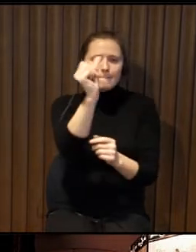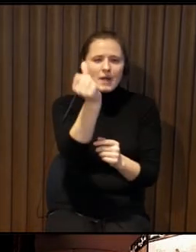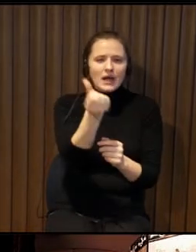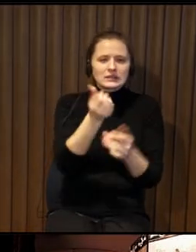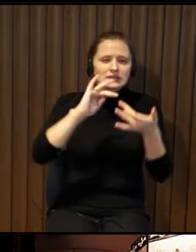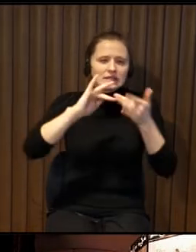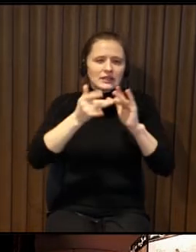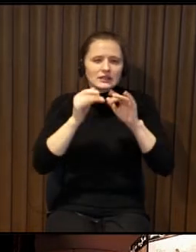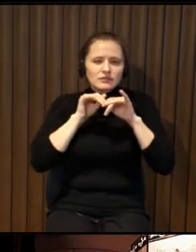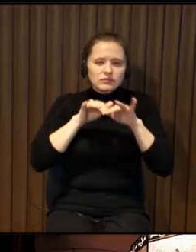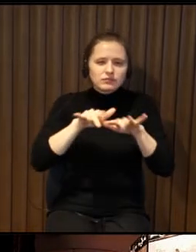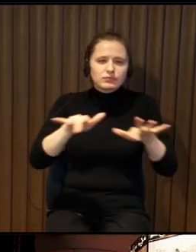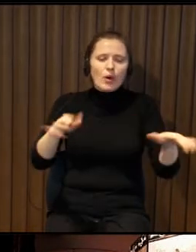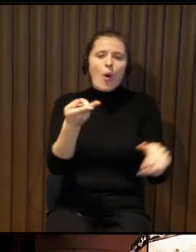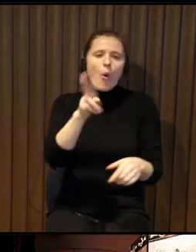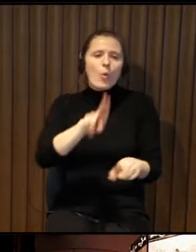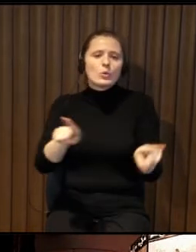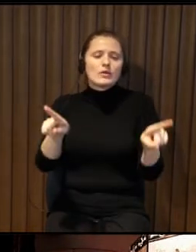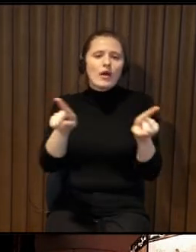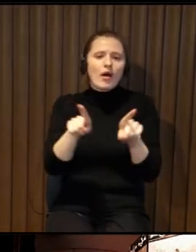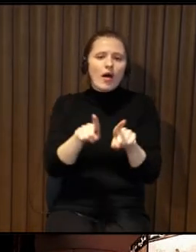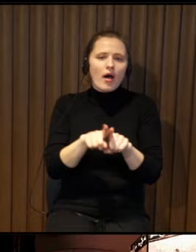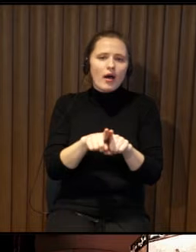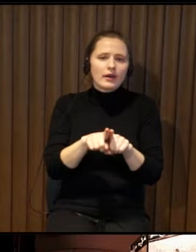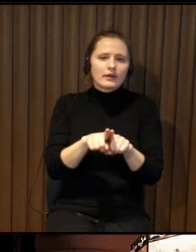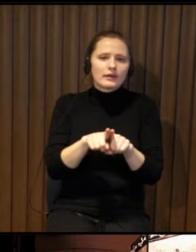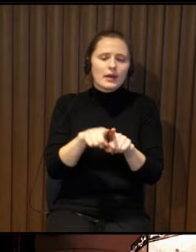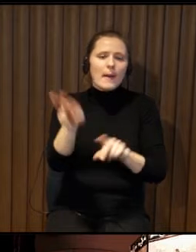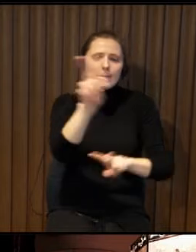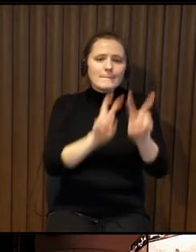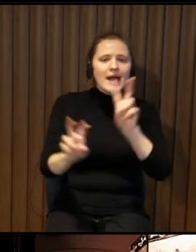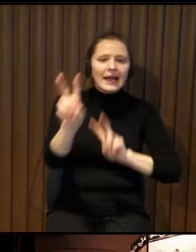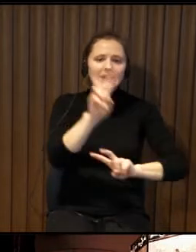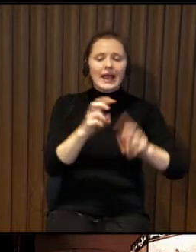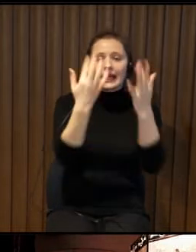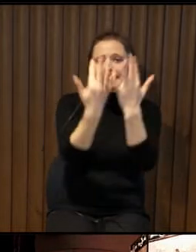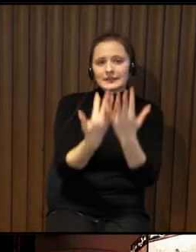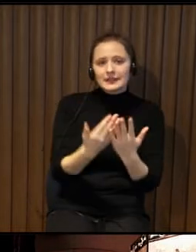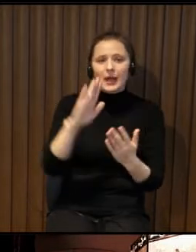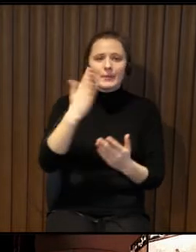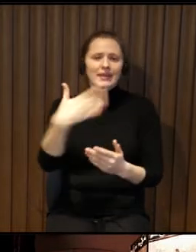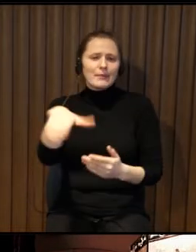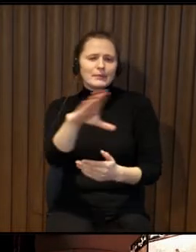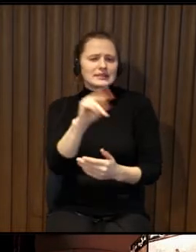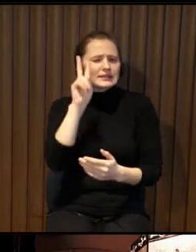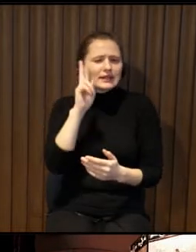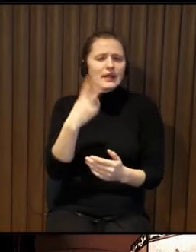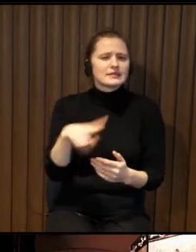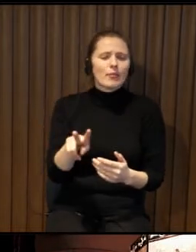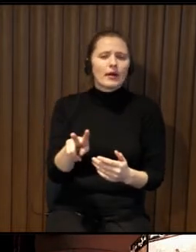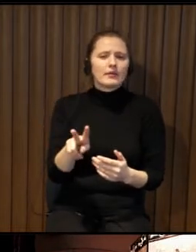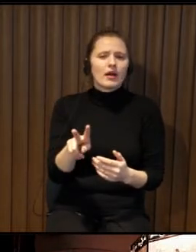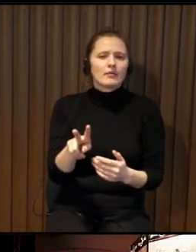it optimizes past successes. But what we didn't realize is that it also optimizes